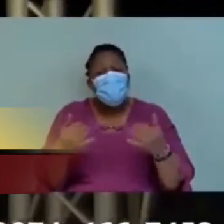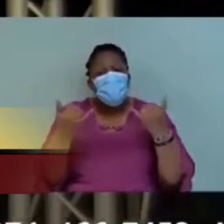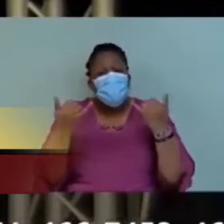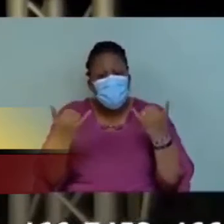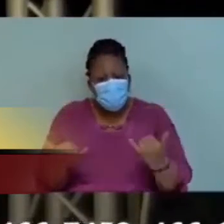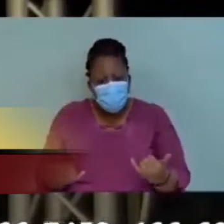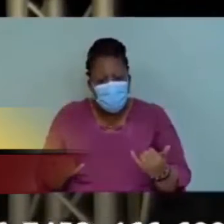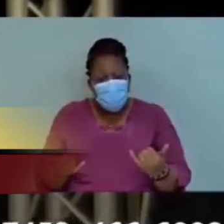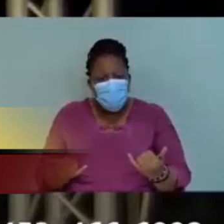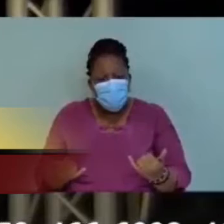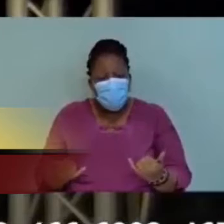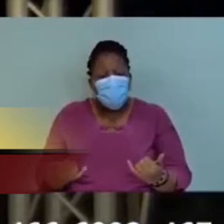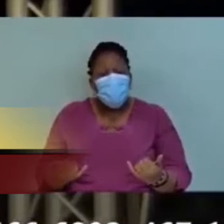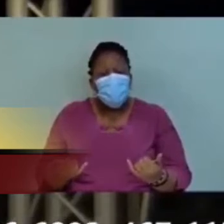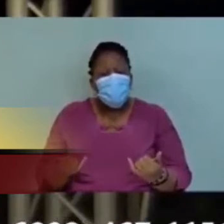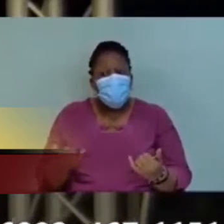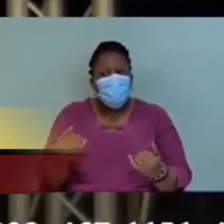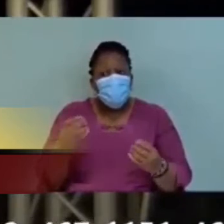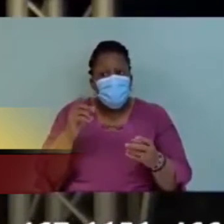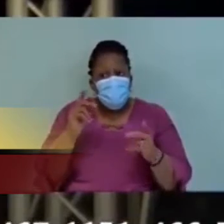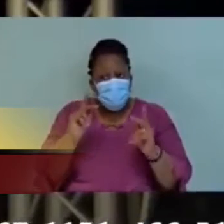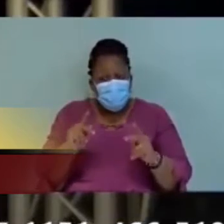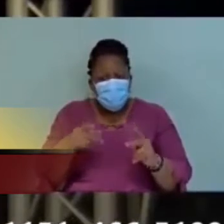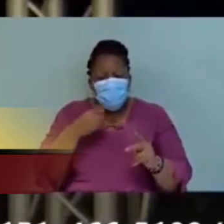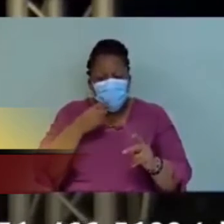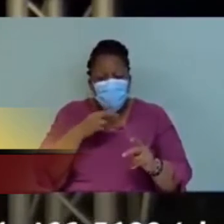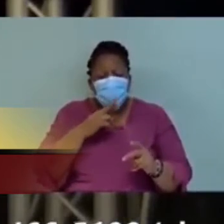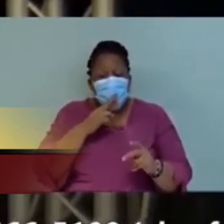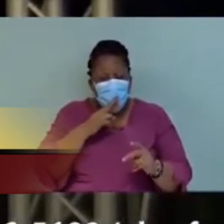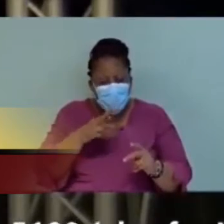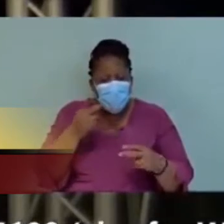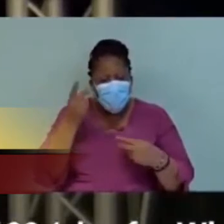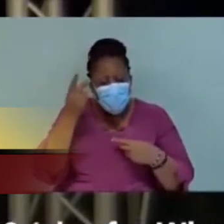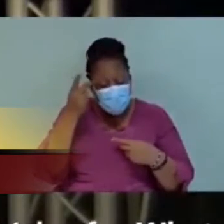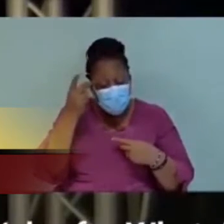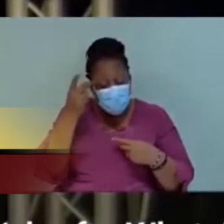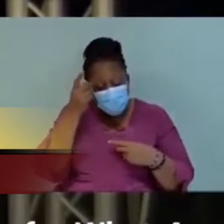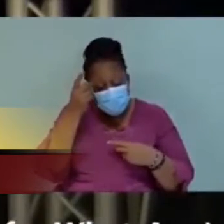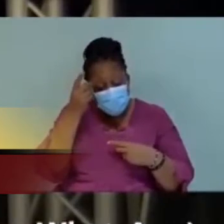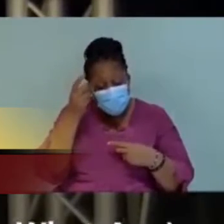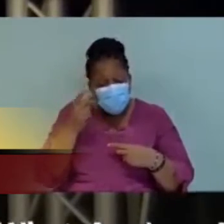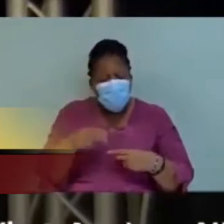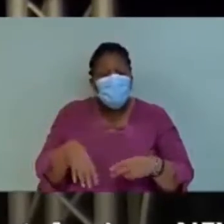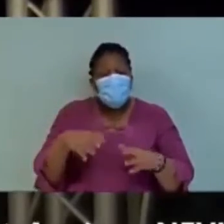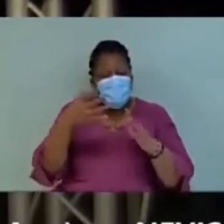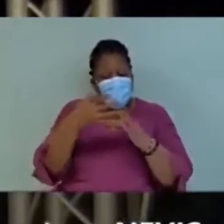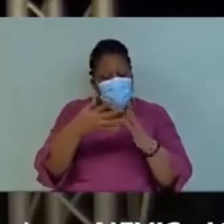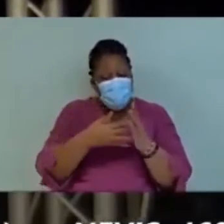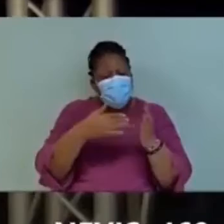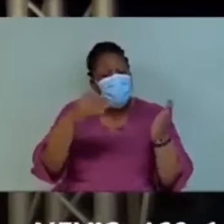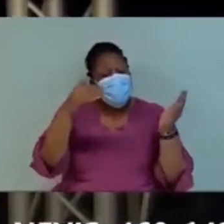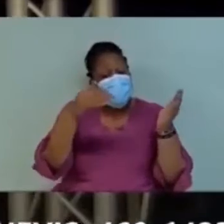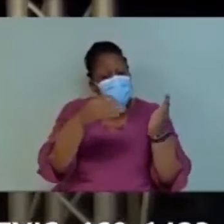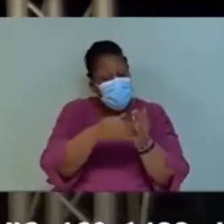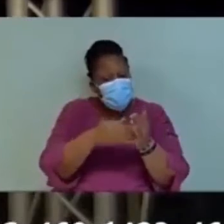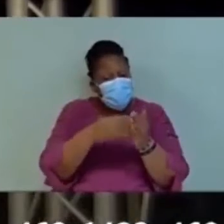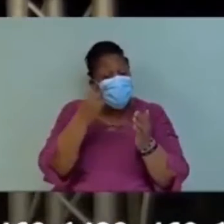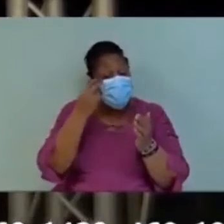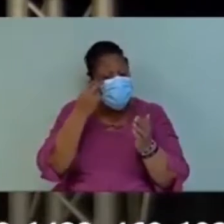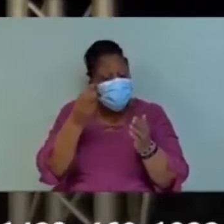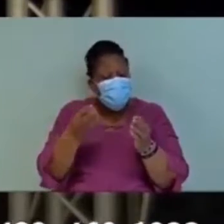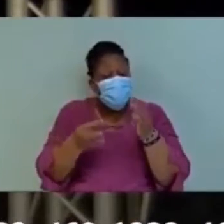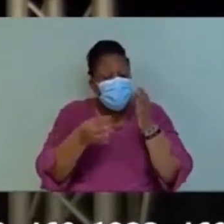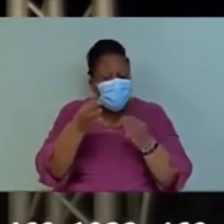of testing our confirmed cases in order to determine if they are fully recovered or